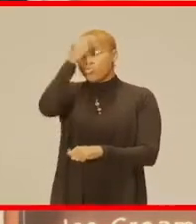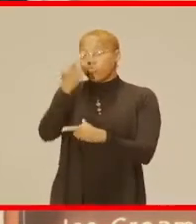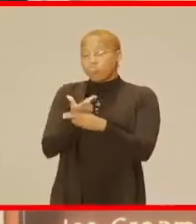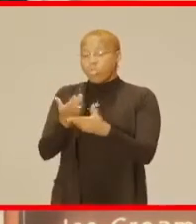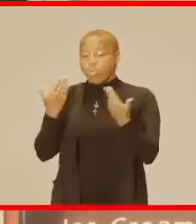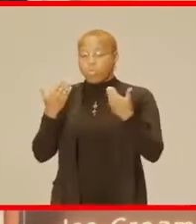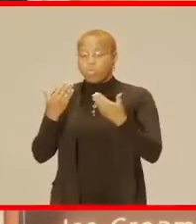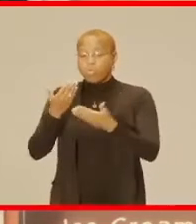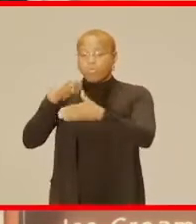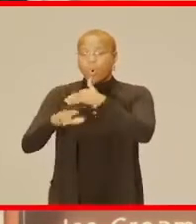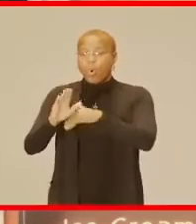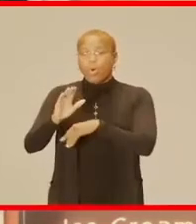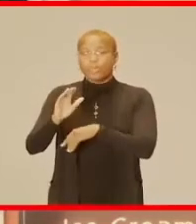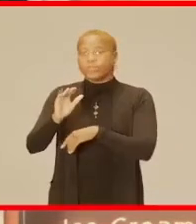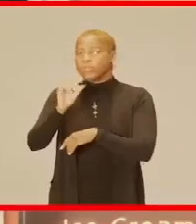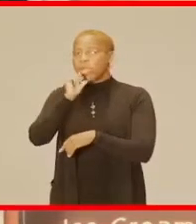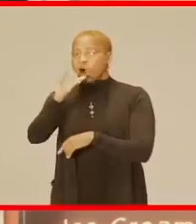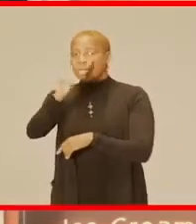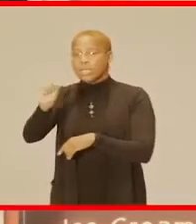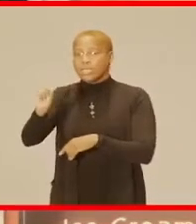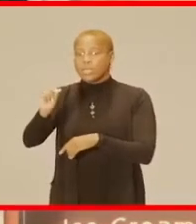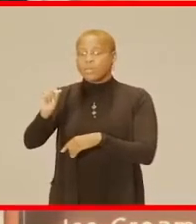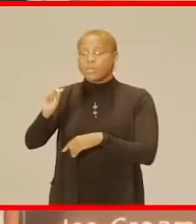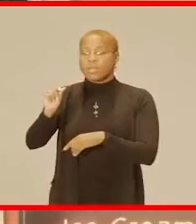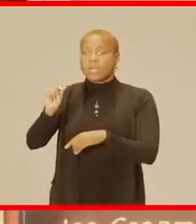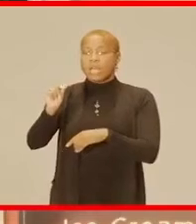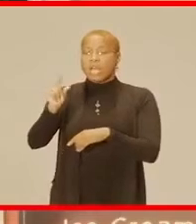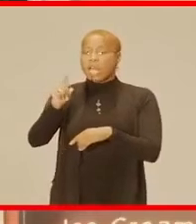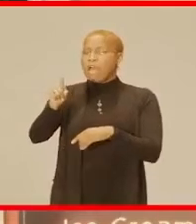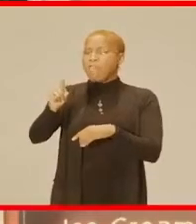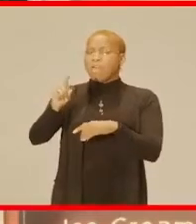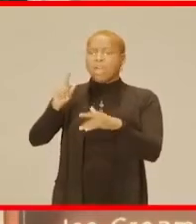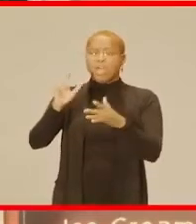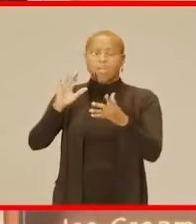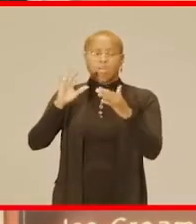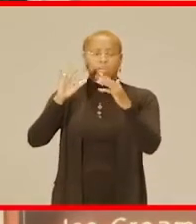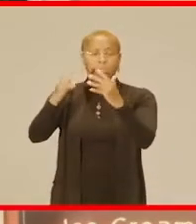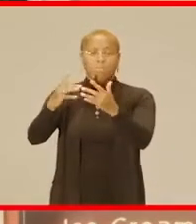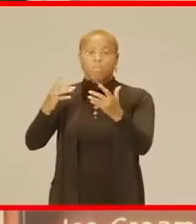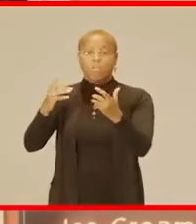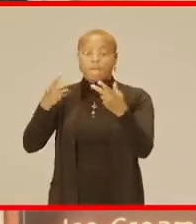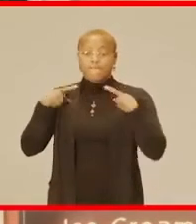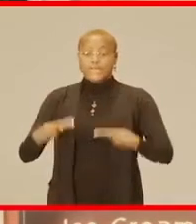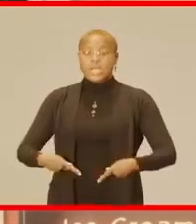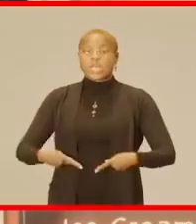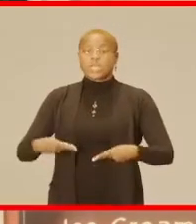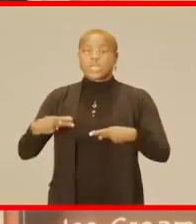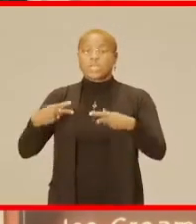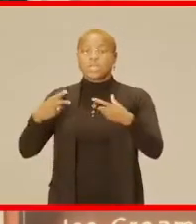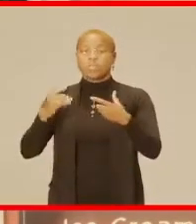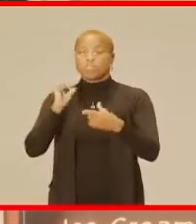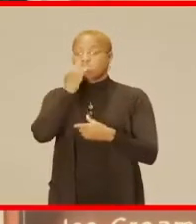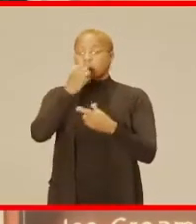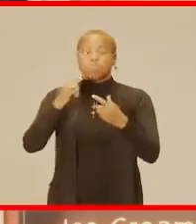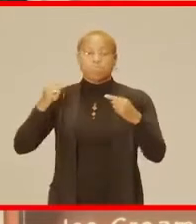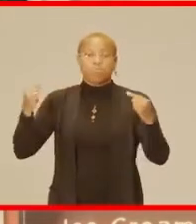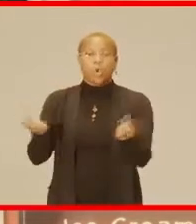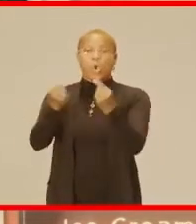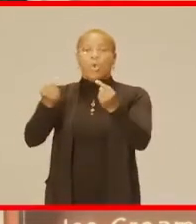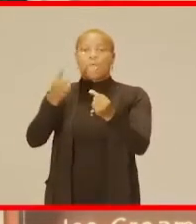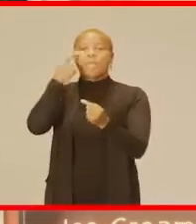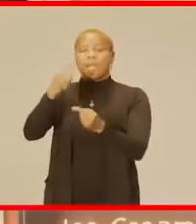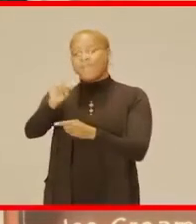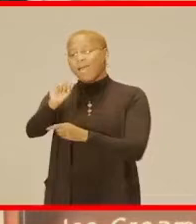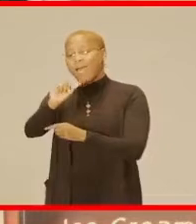born non-disabled get very physically injured due to an alchemy accident,